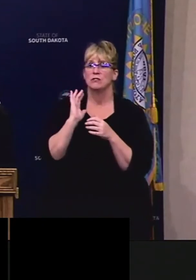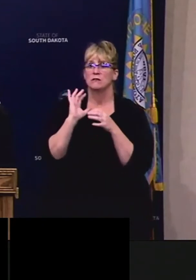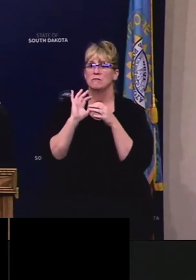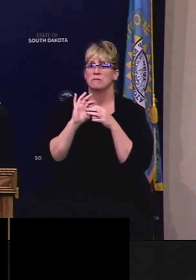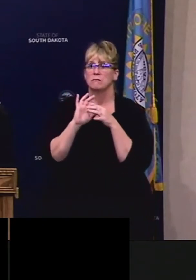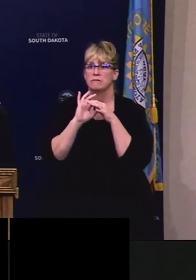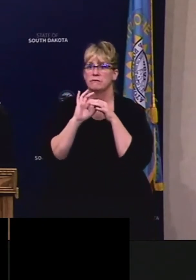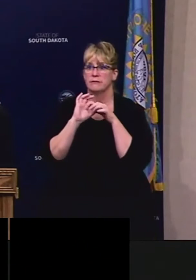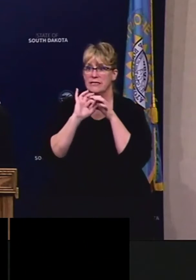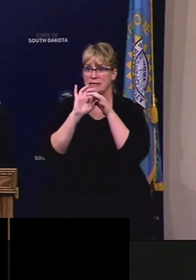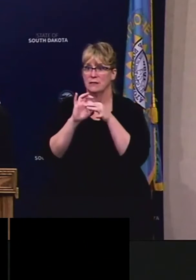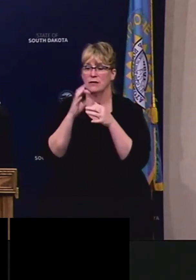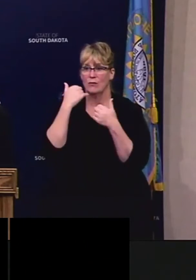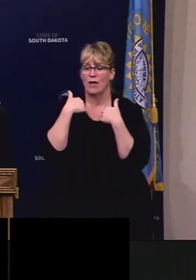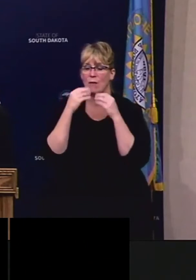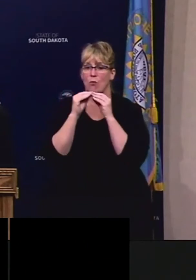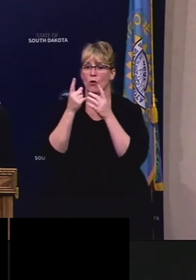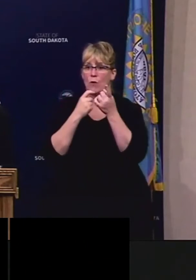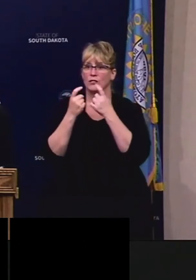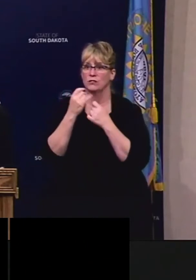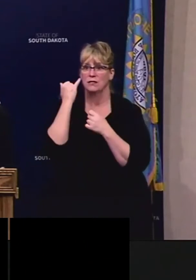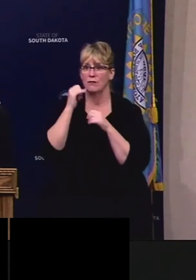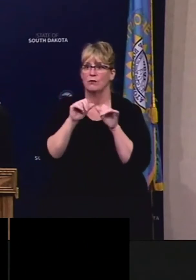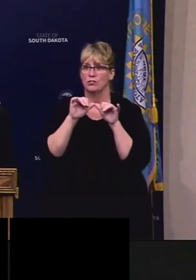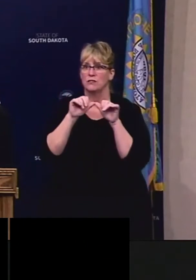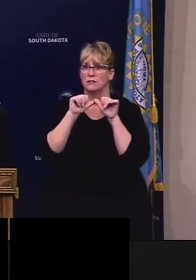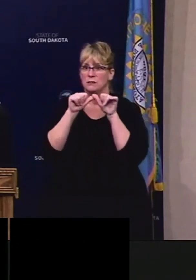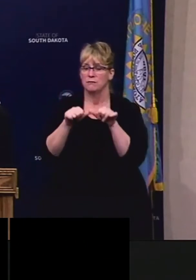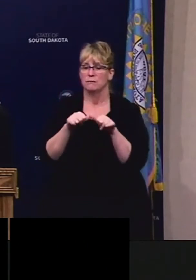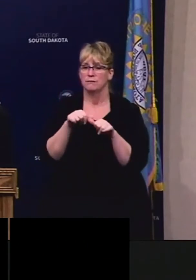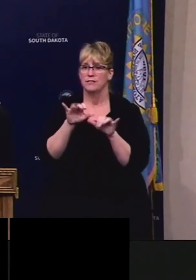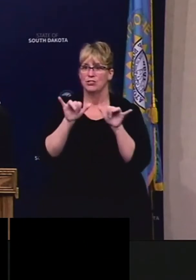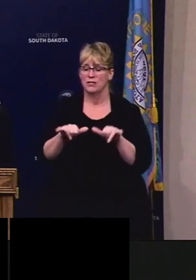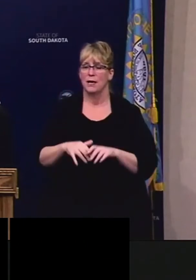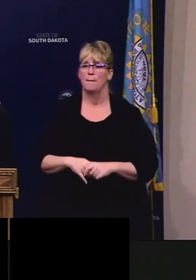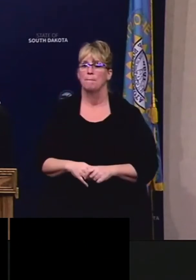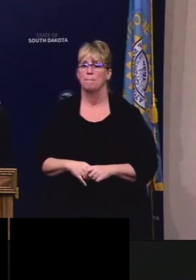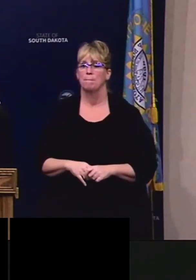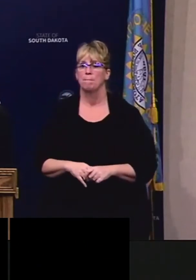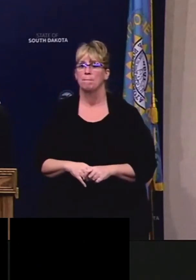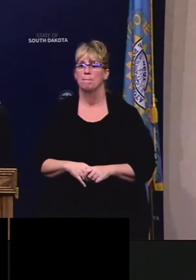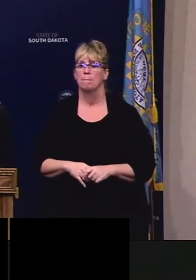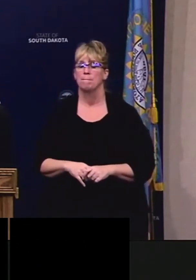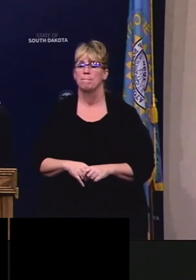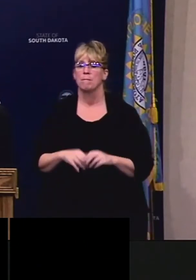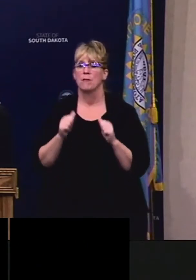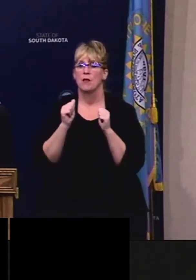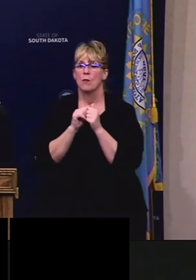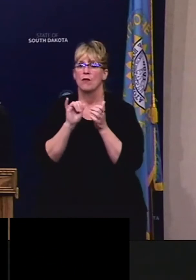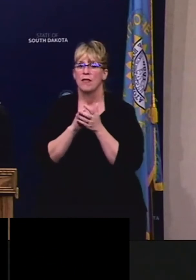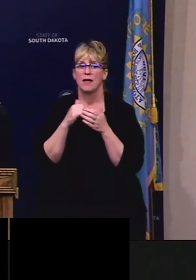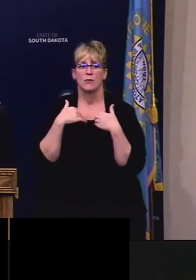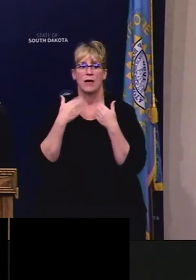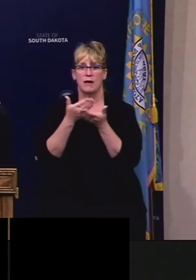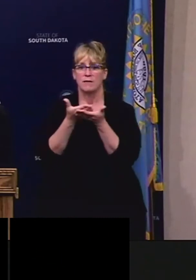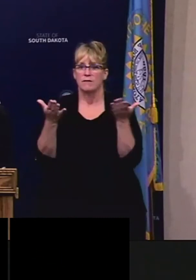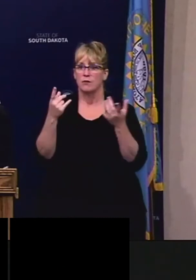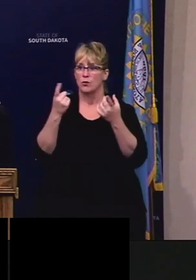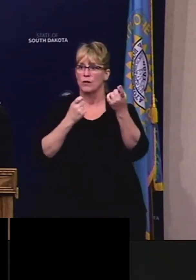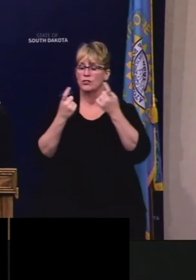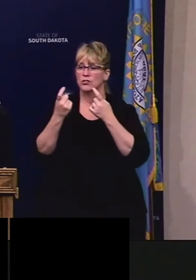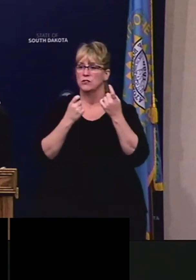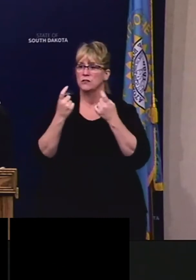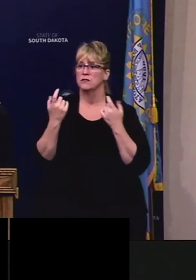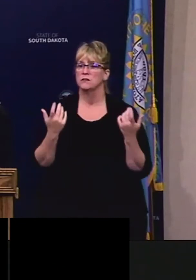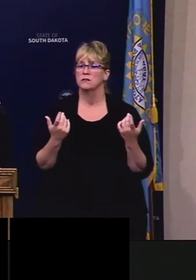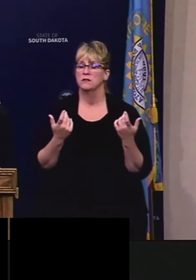don't mind, just in case there is a follow-up question, that would be great. With that, let's open it up to any questions that anyone may have here in the room